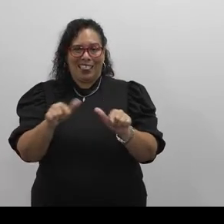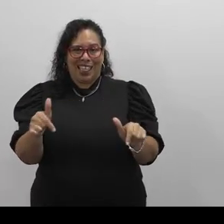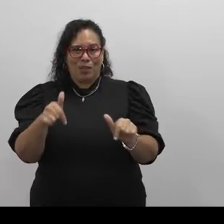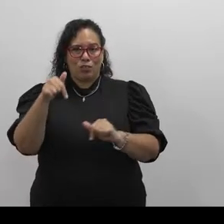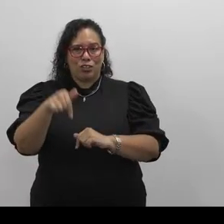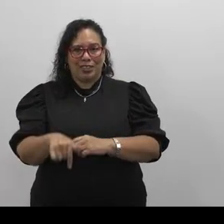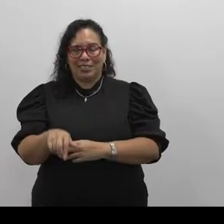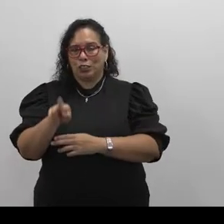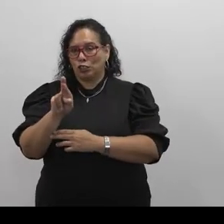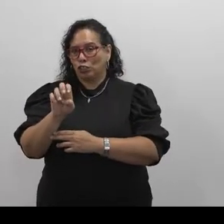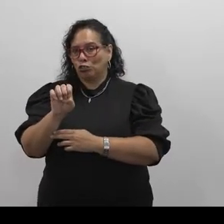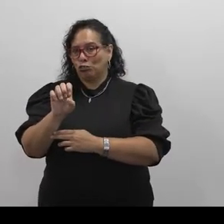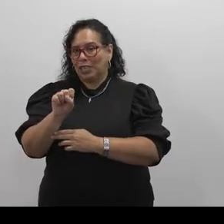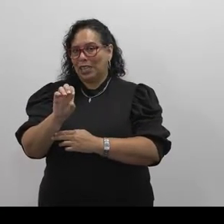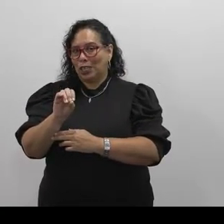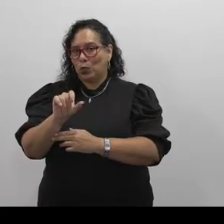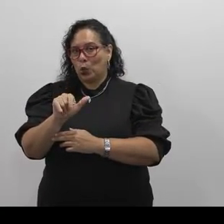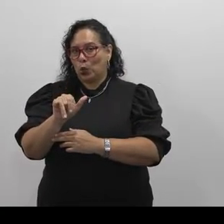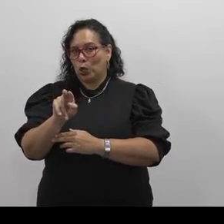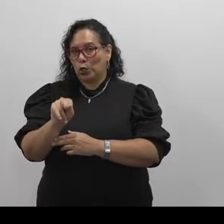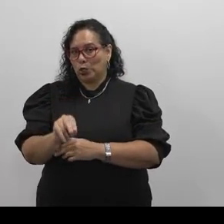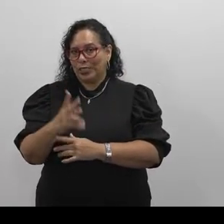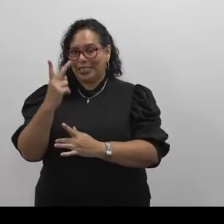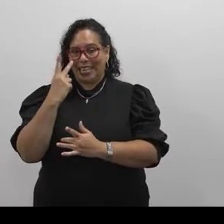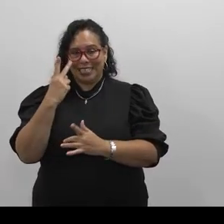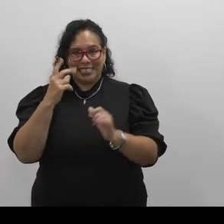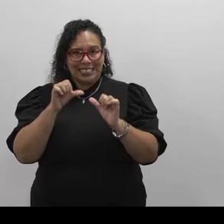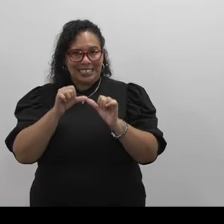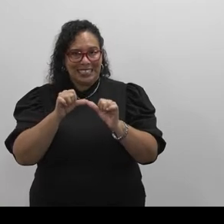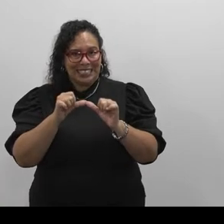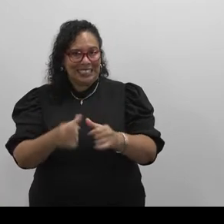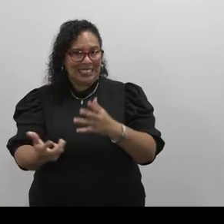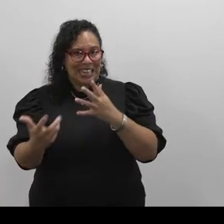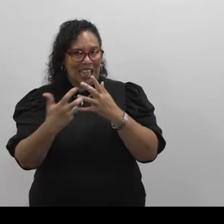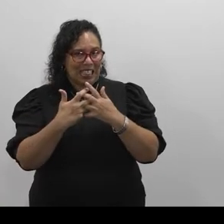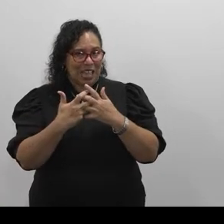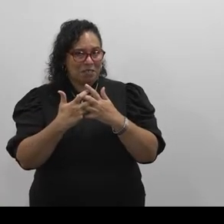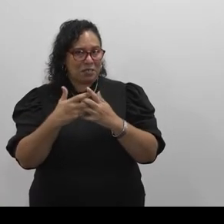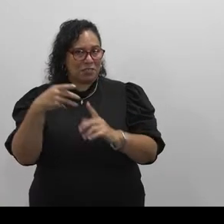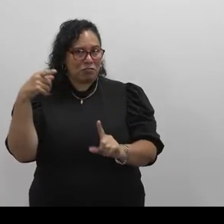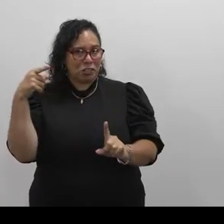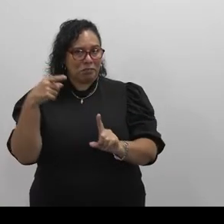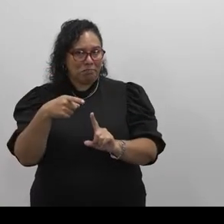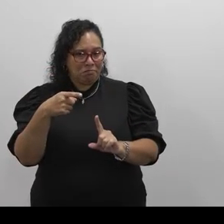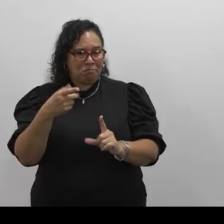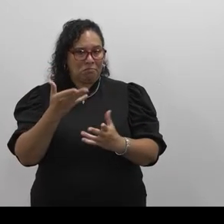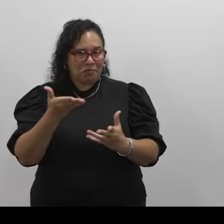And as I review it, all of those documents, I see the consistencies and alignment for certain.